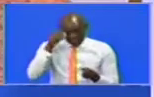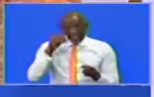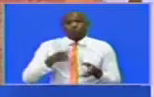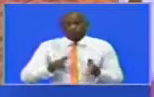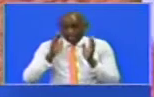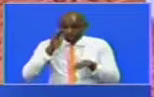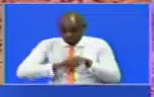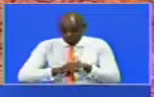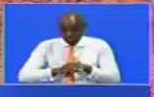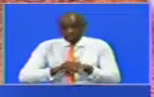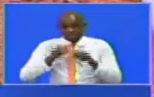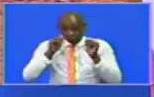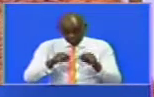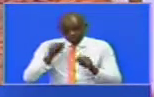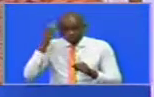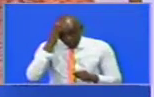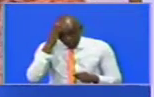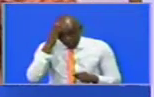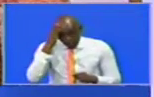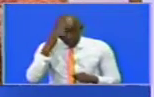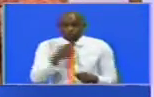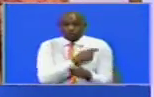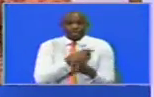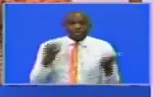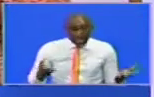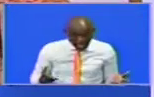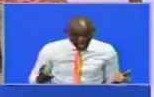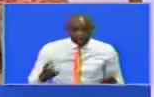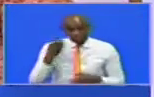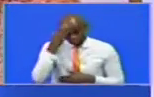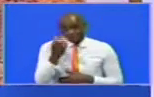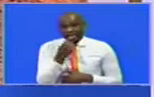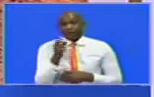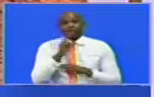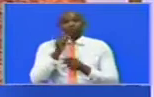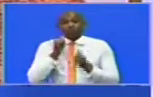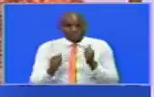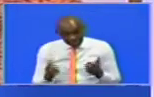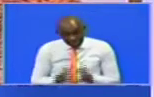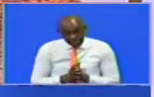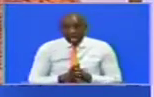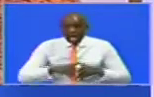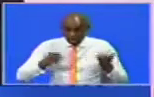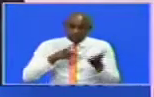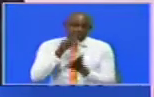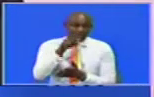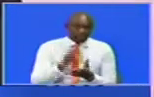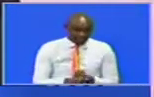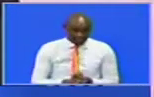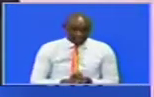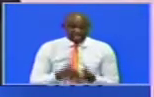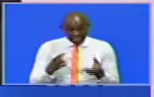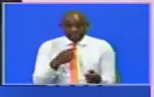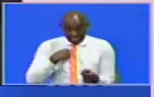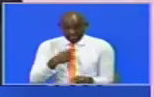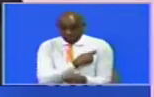way to know where a doctor is, to know what medications you have, and how to pay for healthcare? As a doctor, I have